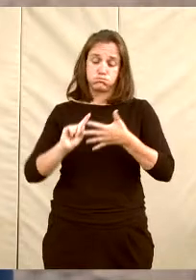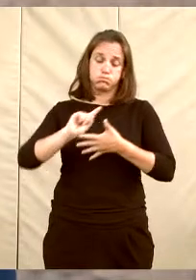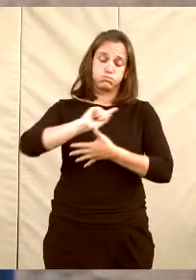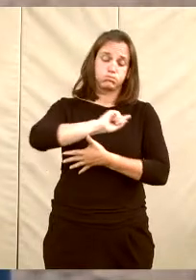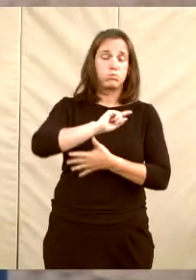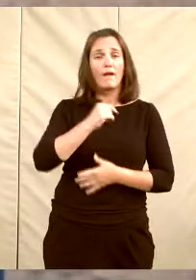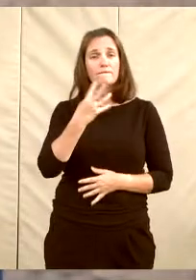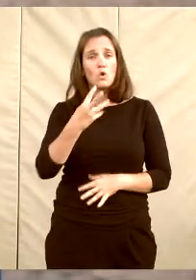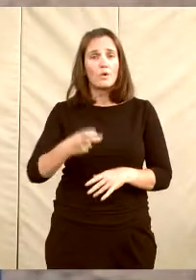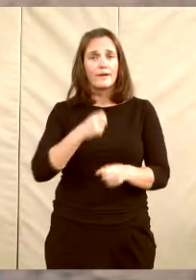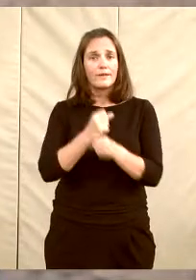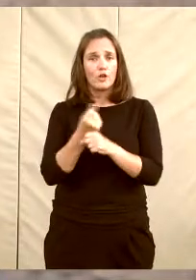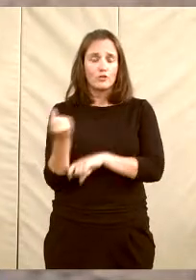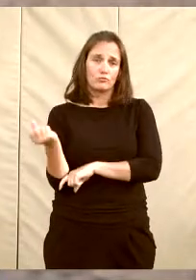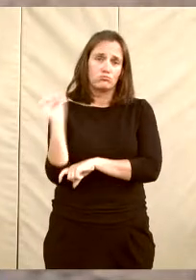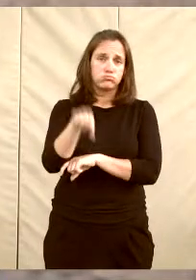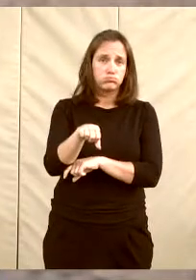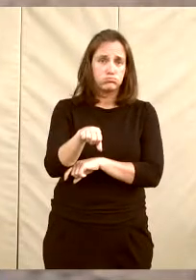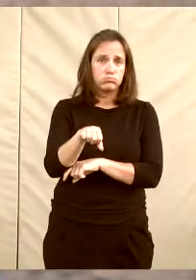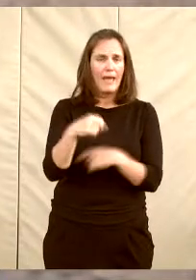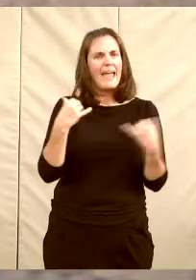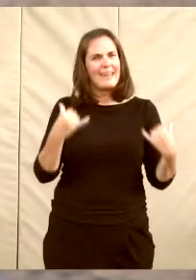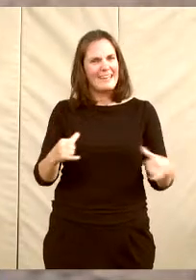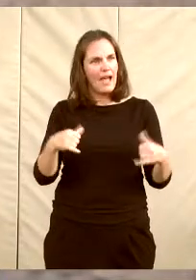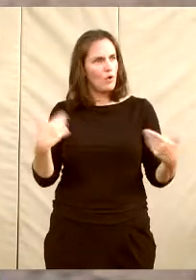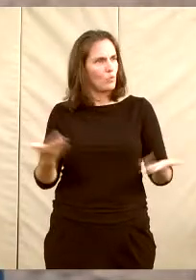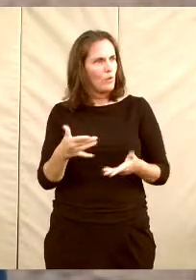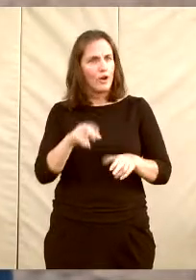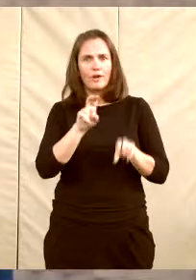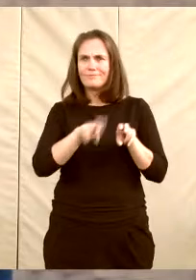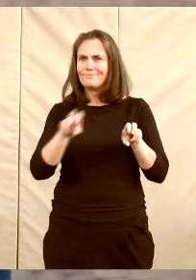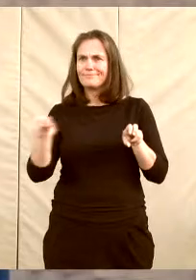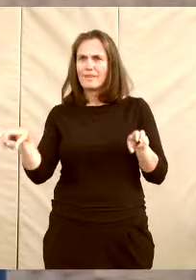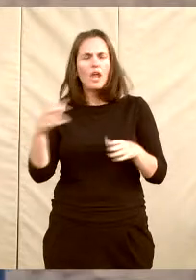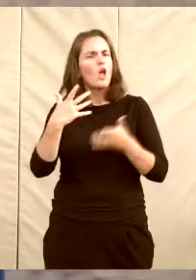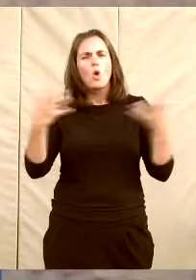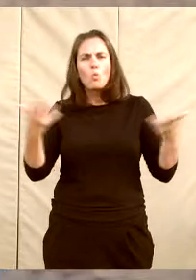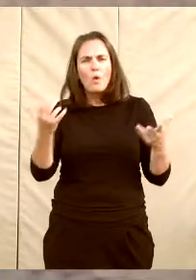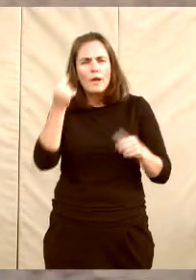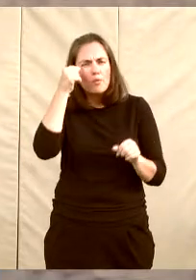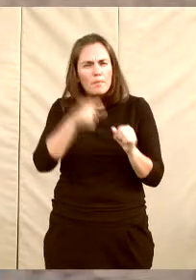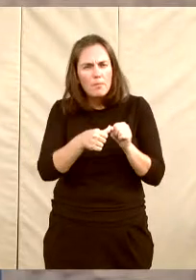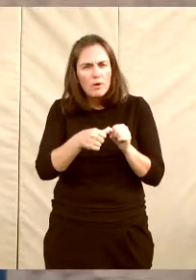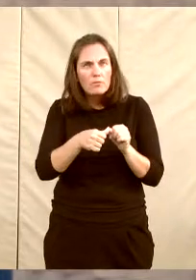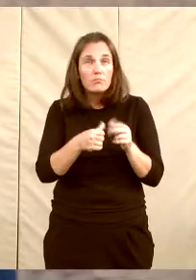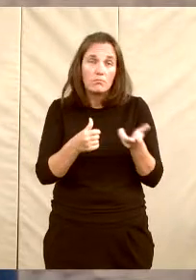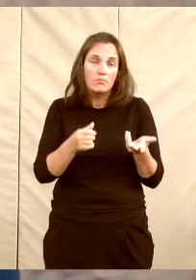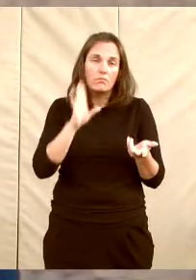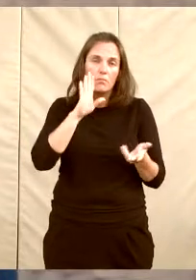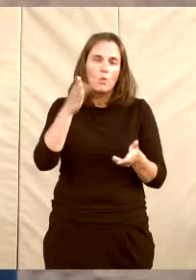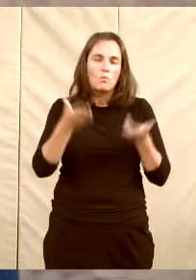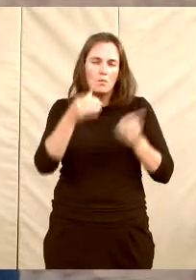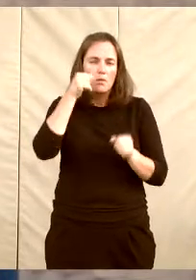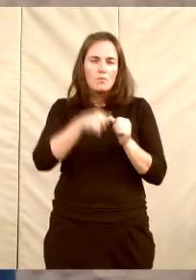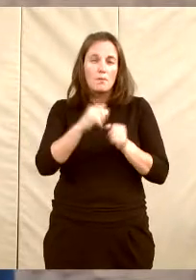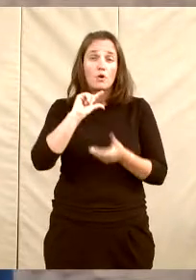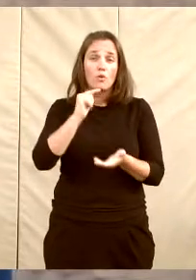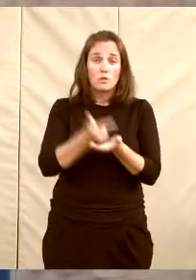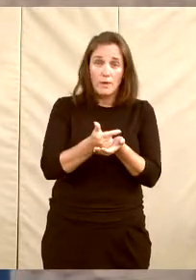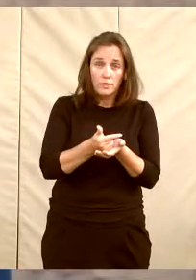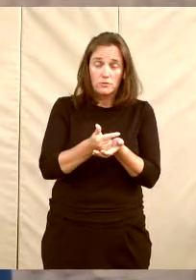now that we're here, what are we going to remember? I'm sure we're going to remember our graduation night and